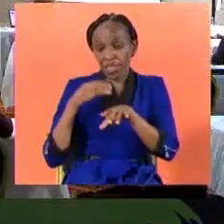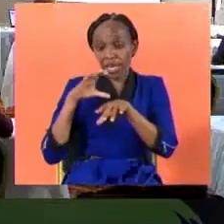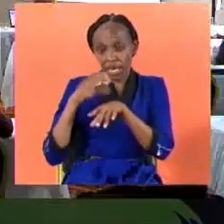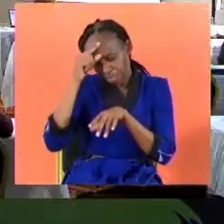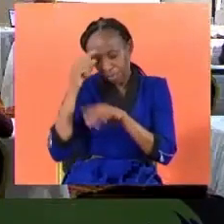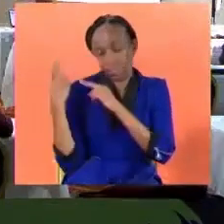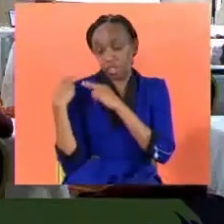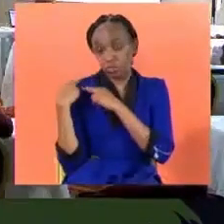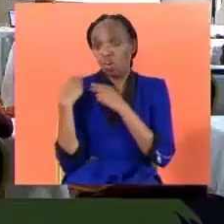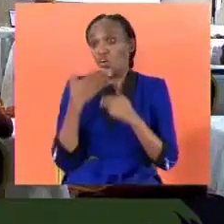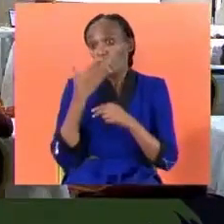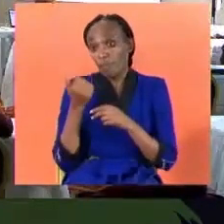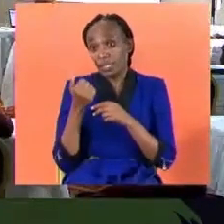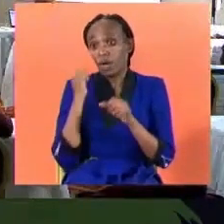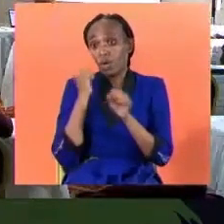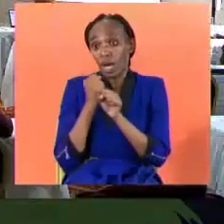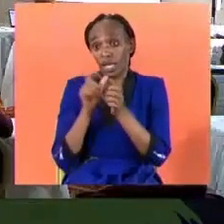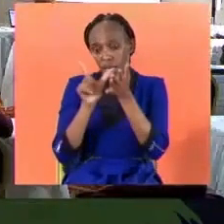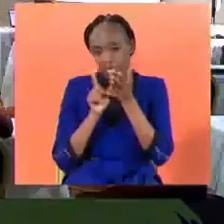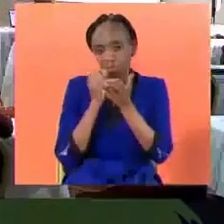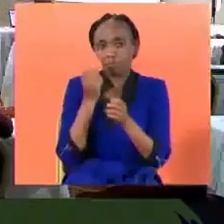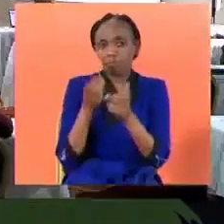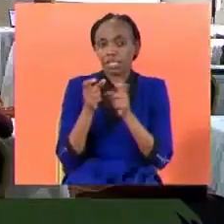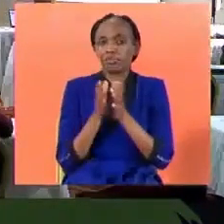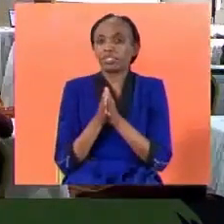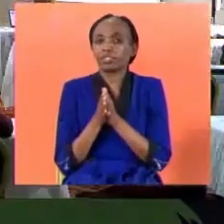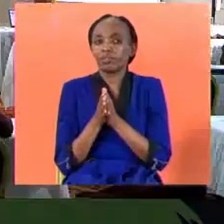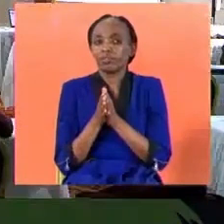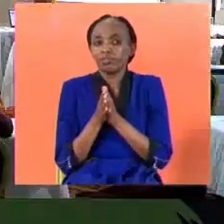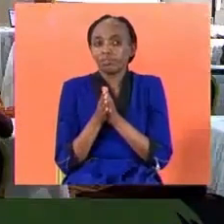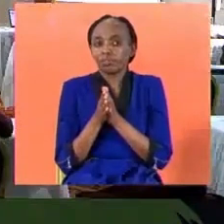for a better efficiency in the debt management.